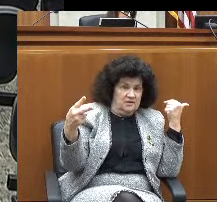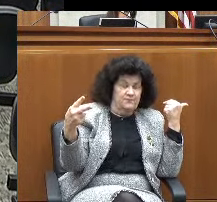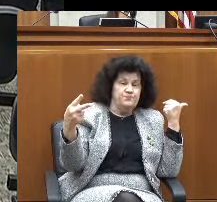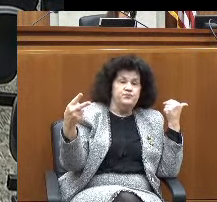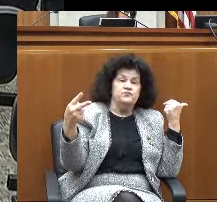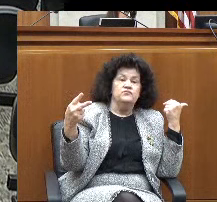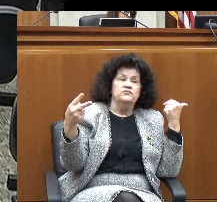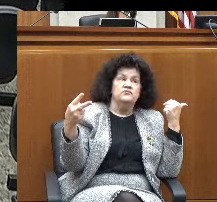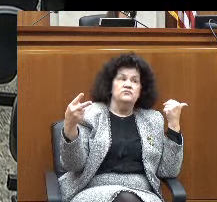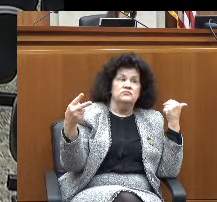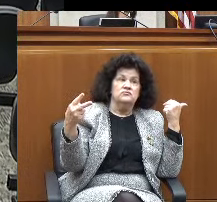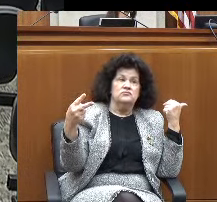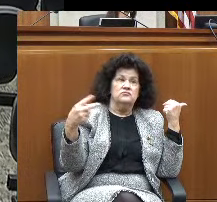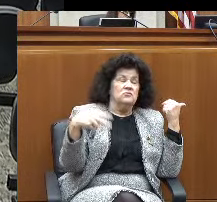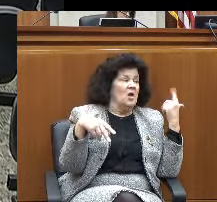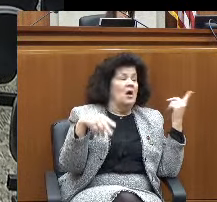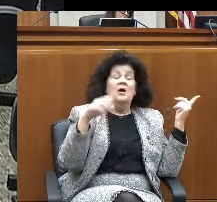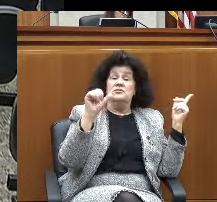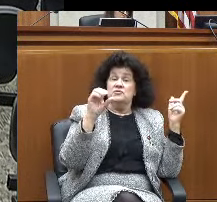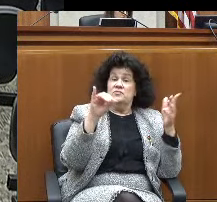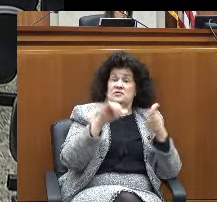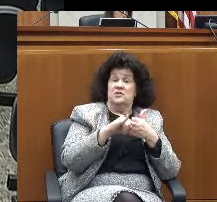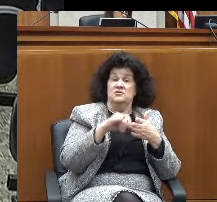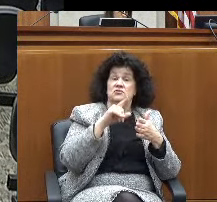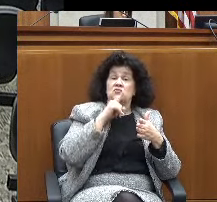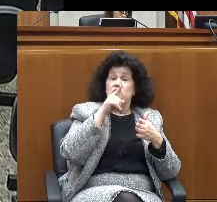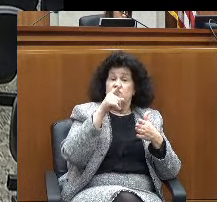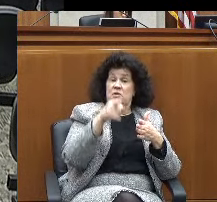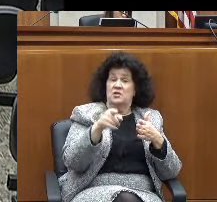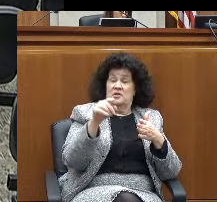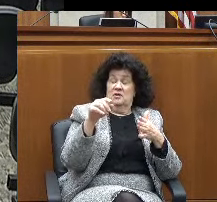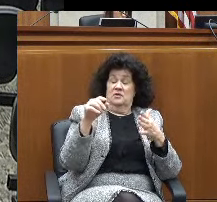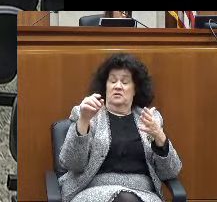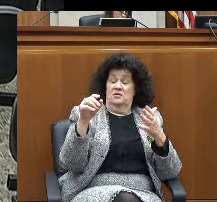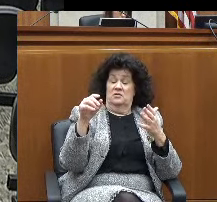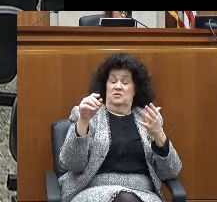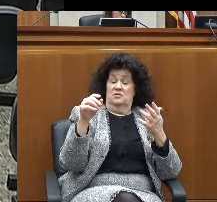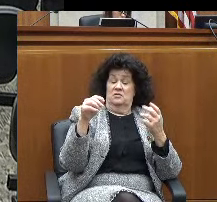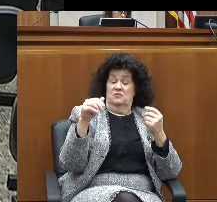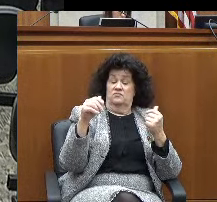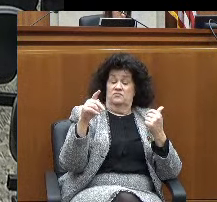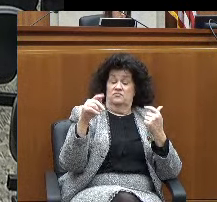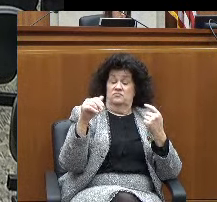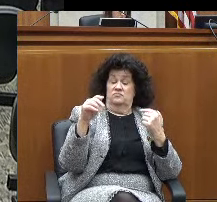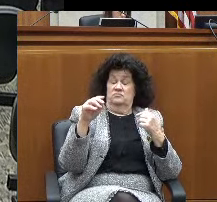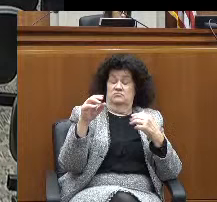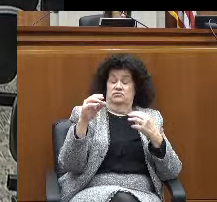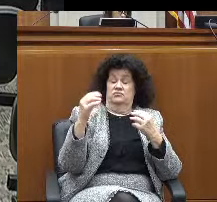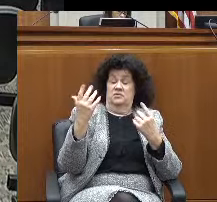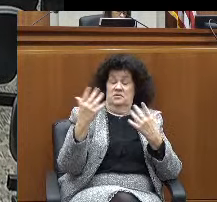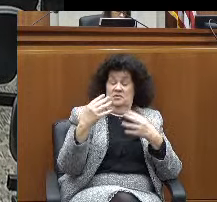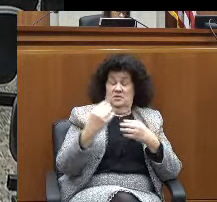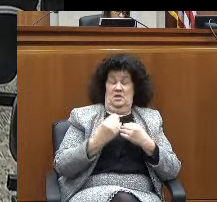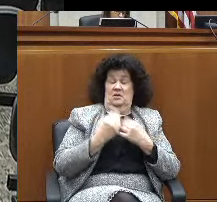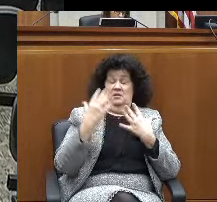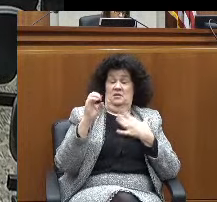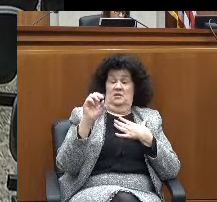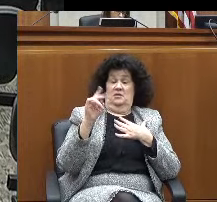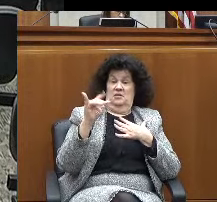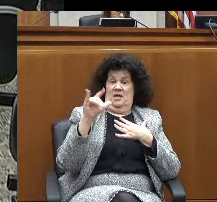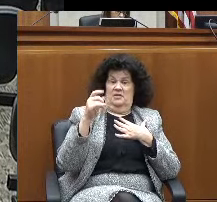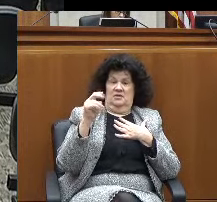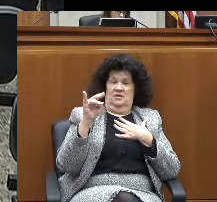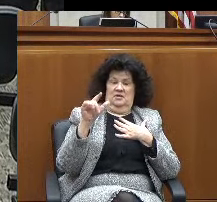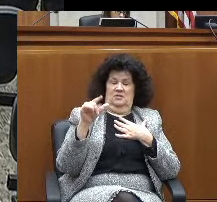Second. So this is a really enlightening report, and so I've already shared that with him. She laughs at me every time, but this is an